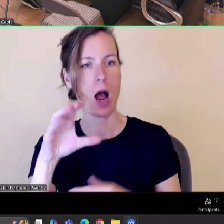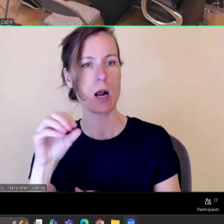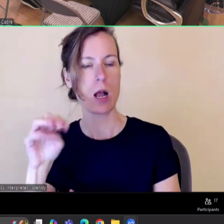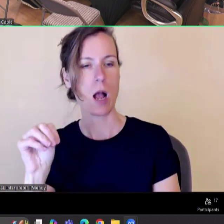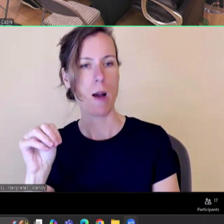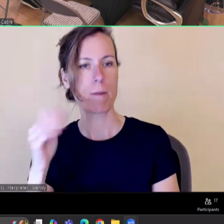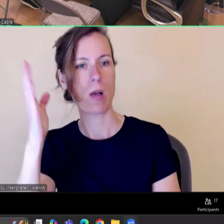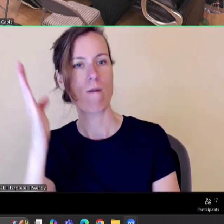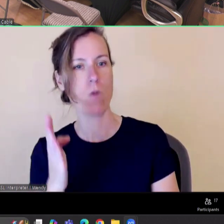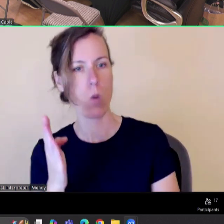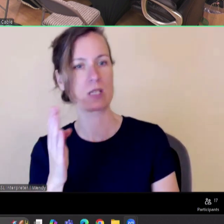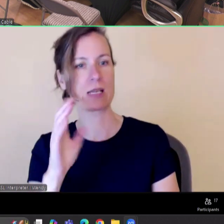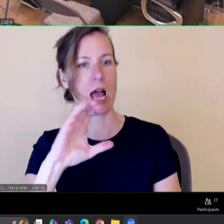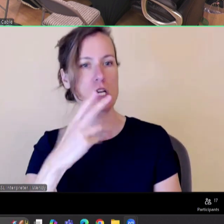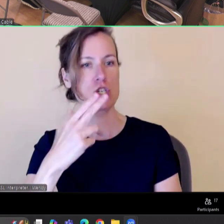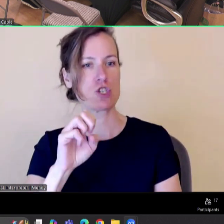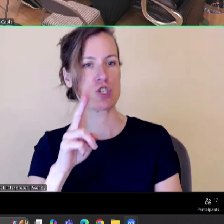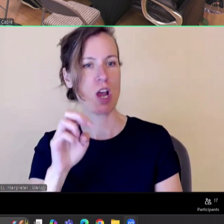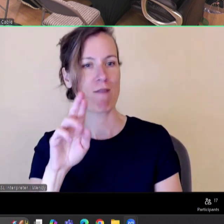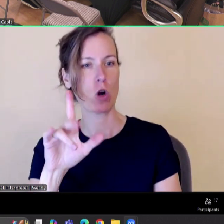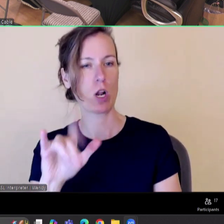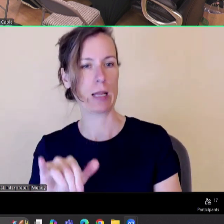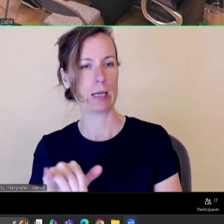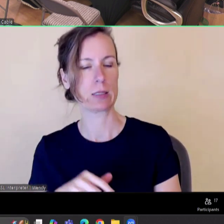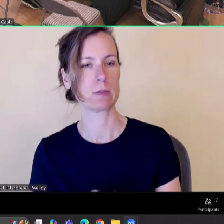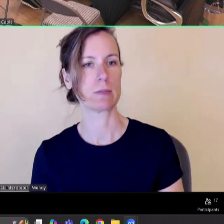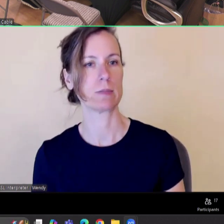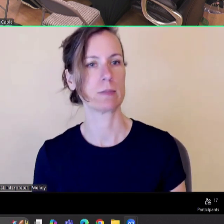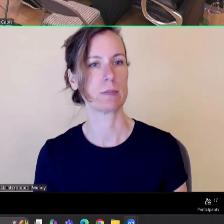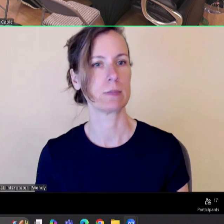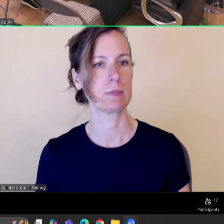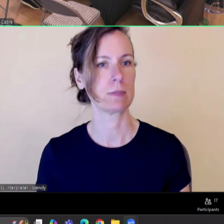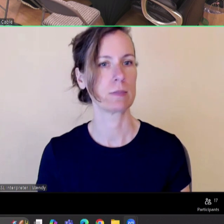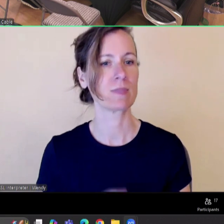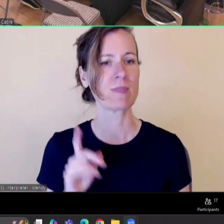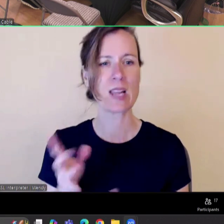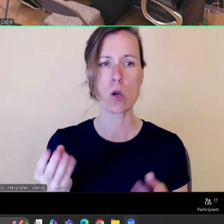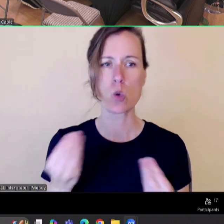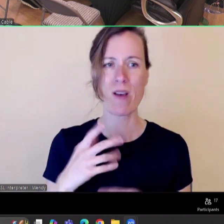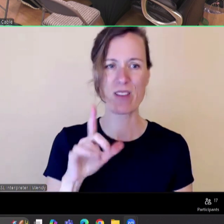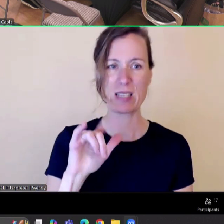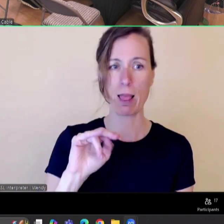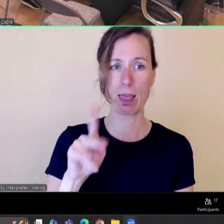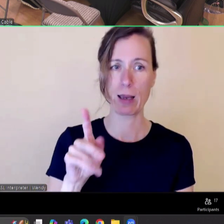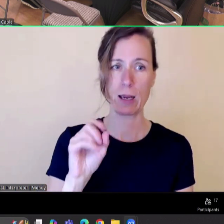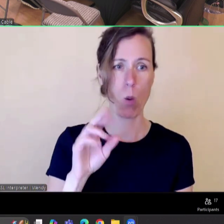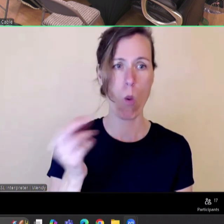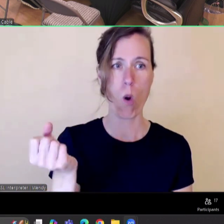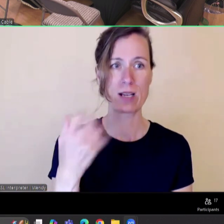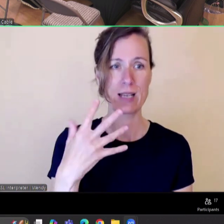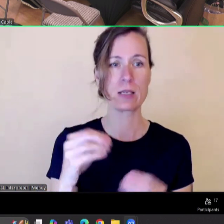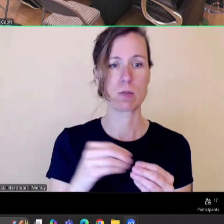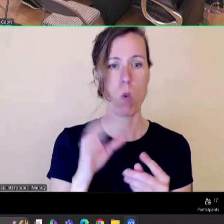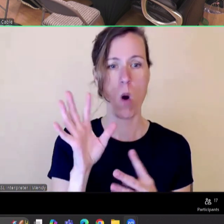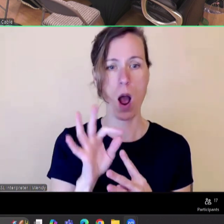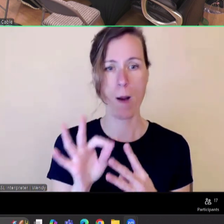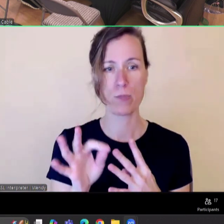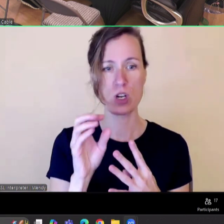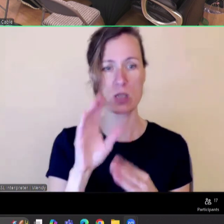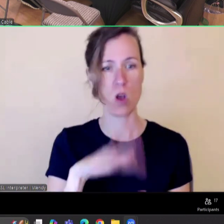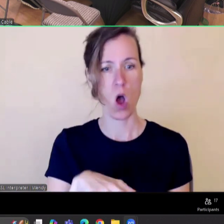letsdrivesafer.com/Cheverly. Okay, and can you give us either a link or send us one option of the actual system?